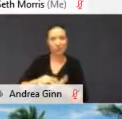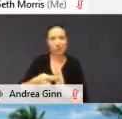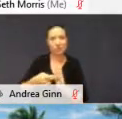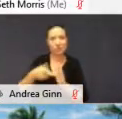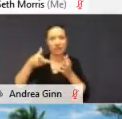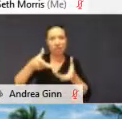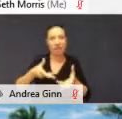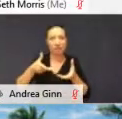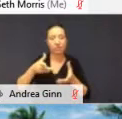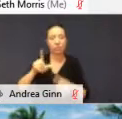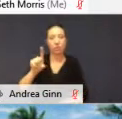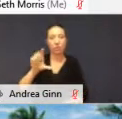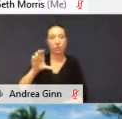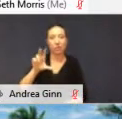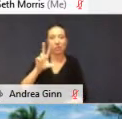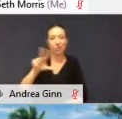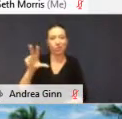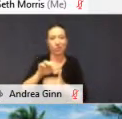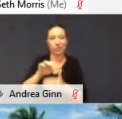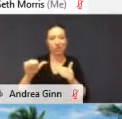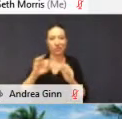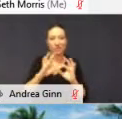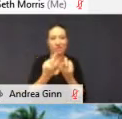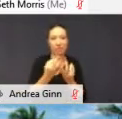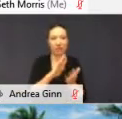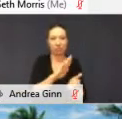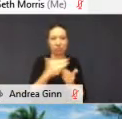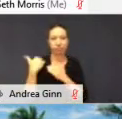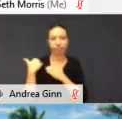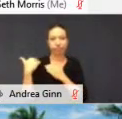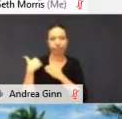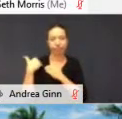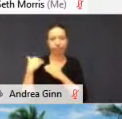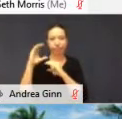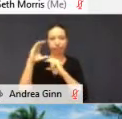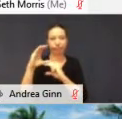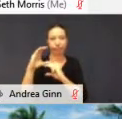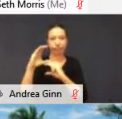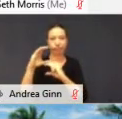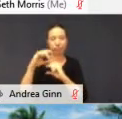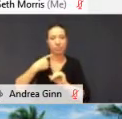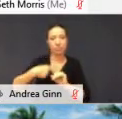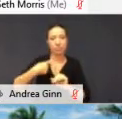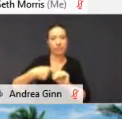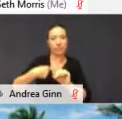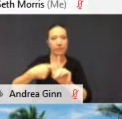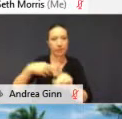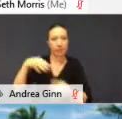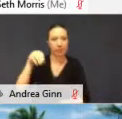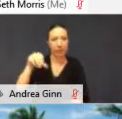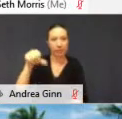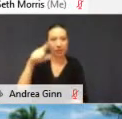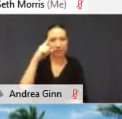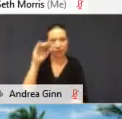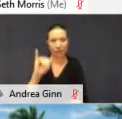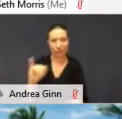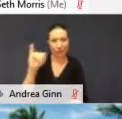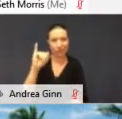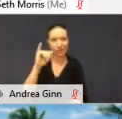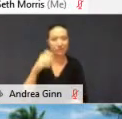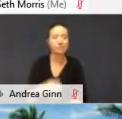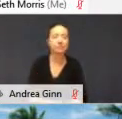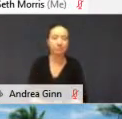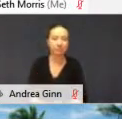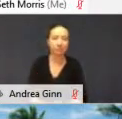with $133 per month to pay in their monthly premium.